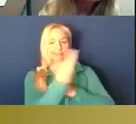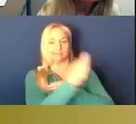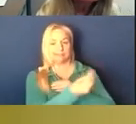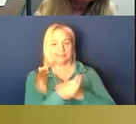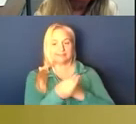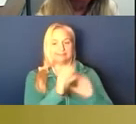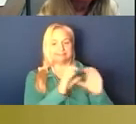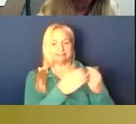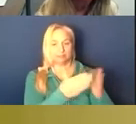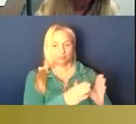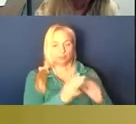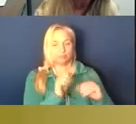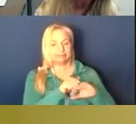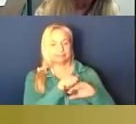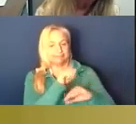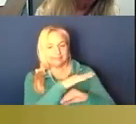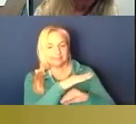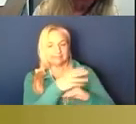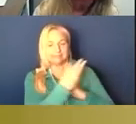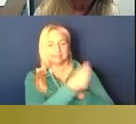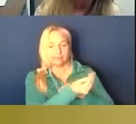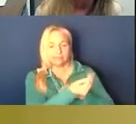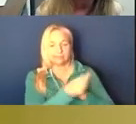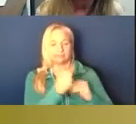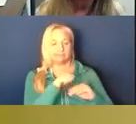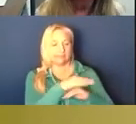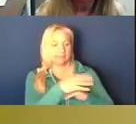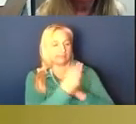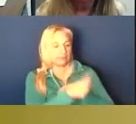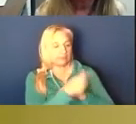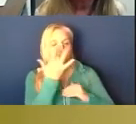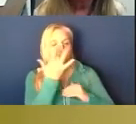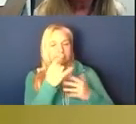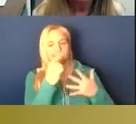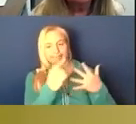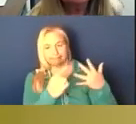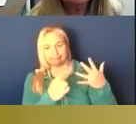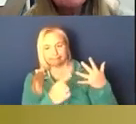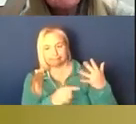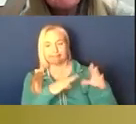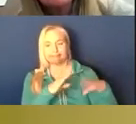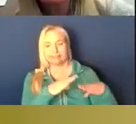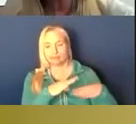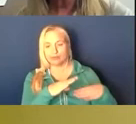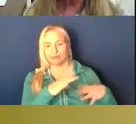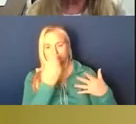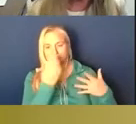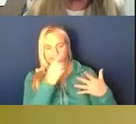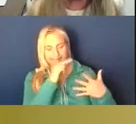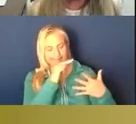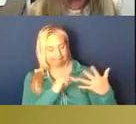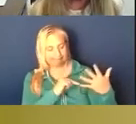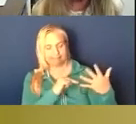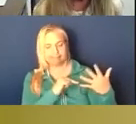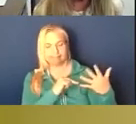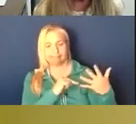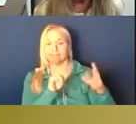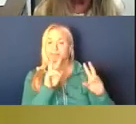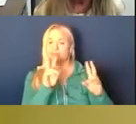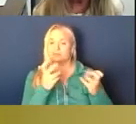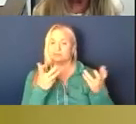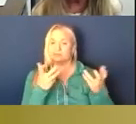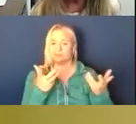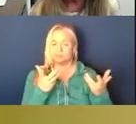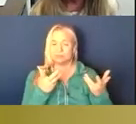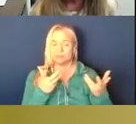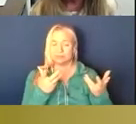out of the classroom. They were being sent out of the classroom due to various behaviors. And the issue was,